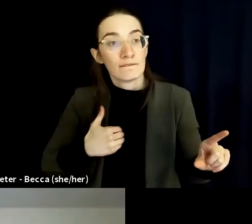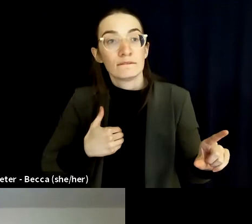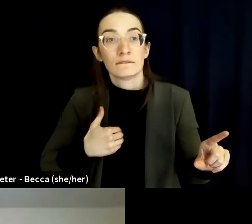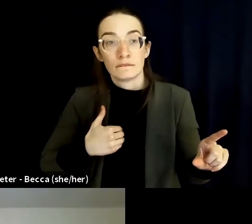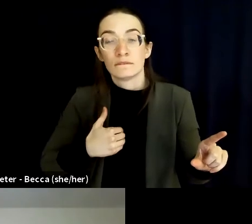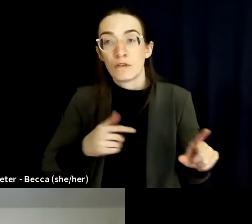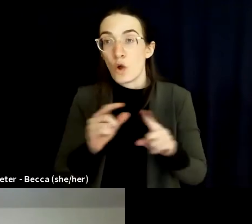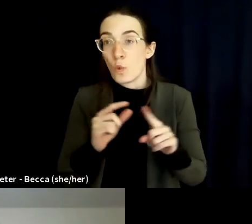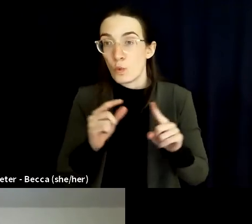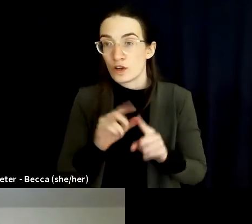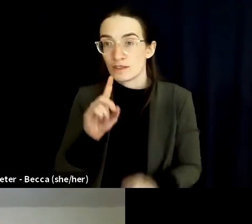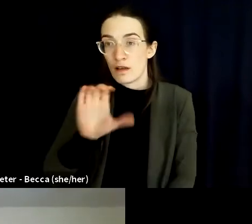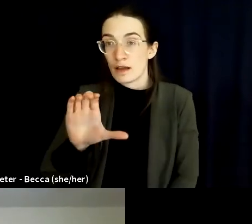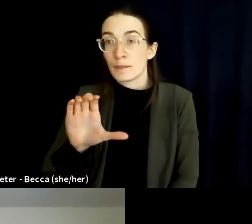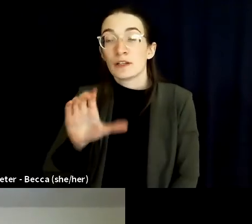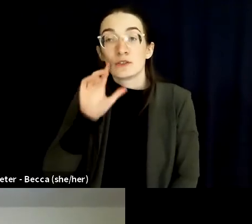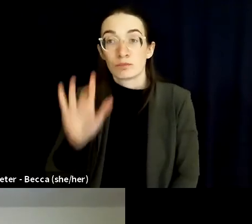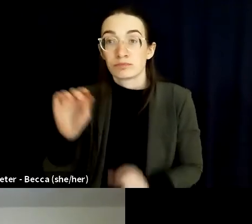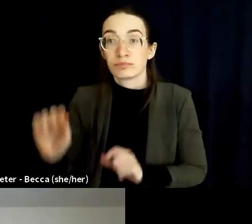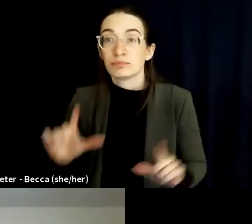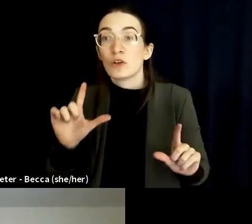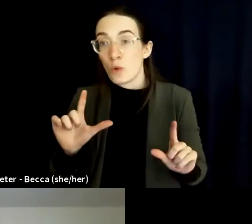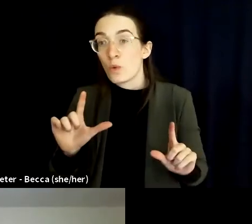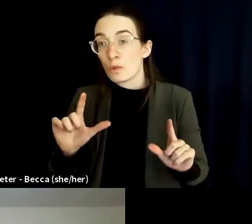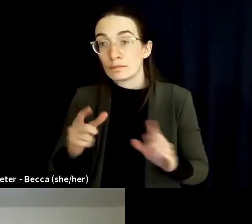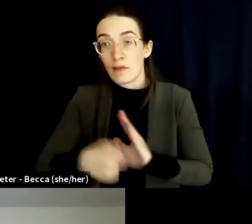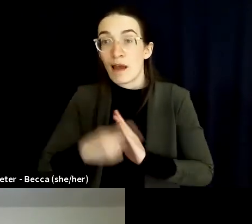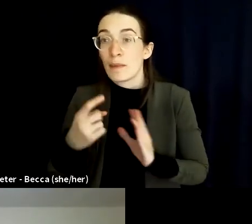it will automatically start downloading